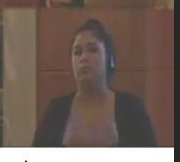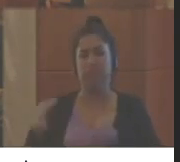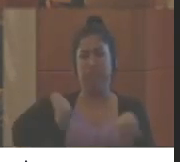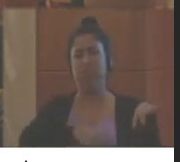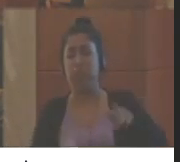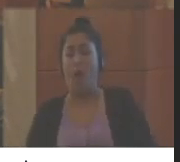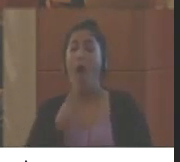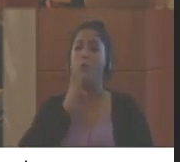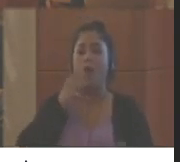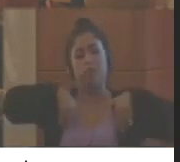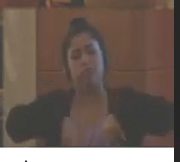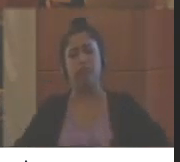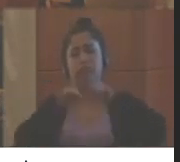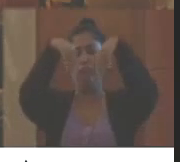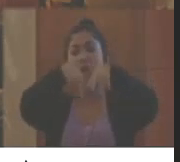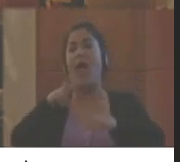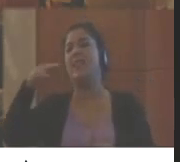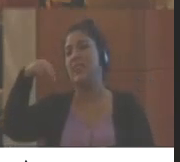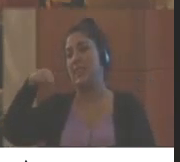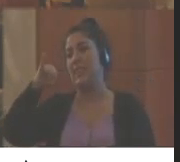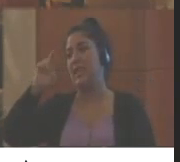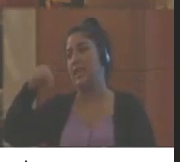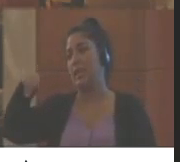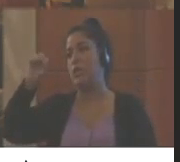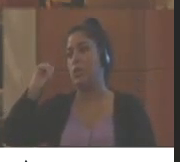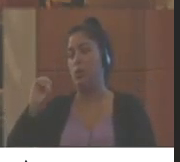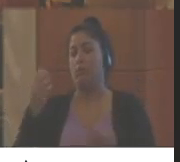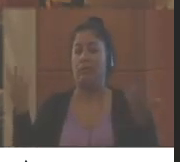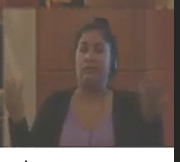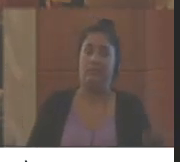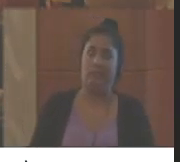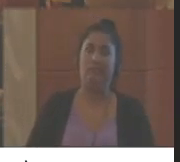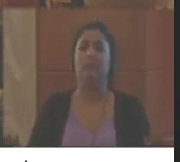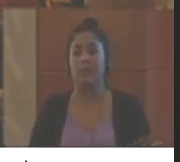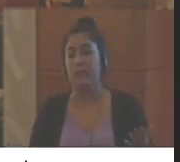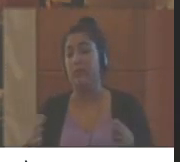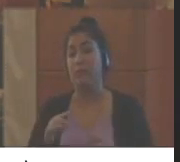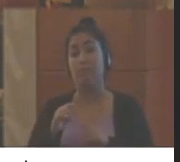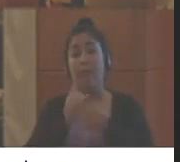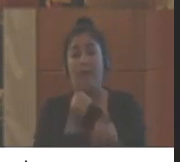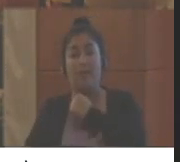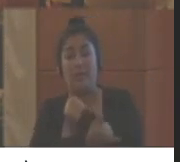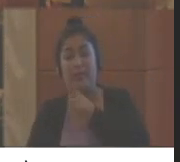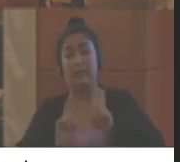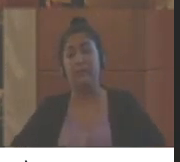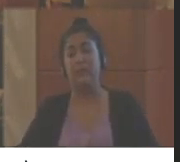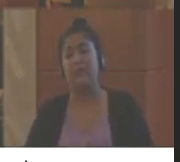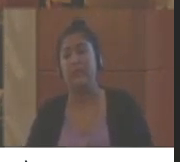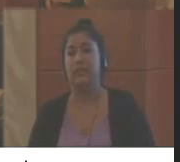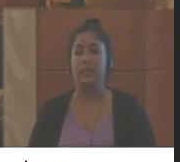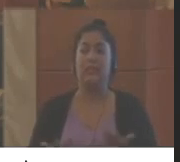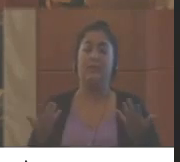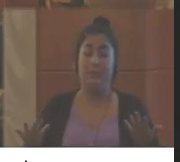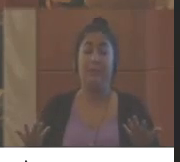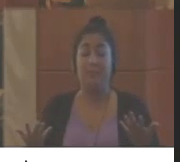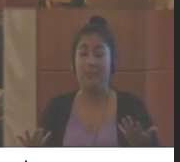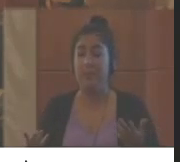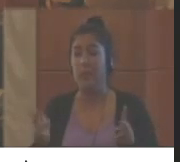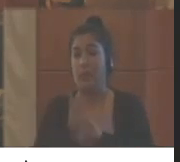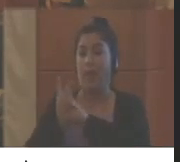vulnerable and have more resilient communities. And the other thing is the wills and opportunities, but realistic. In this